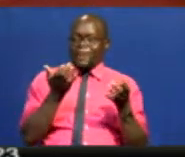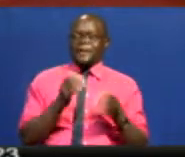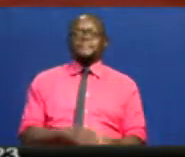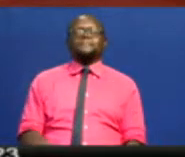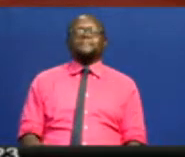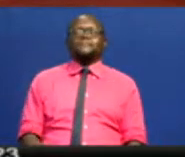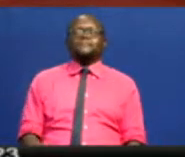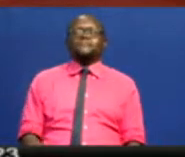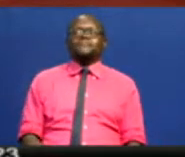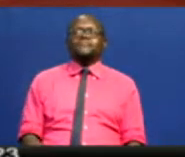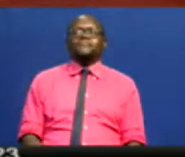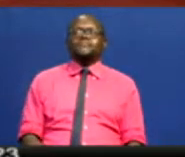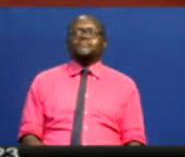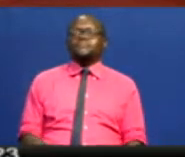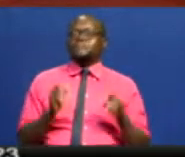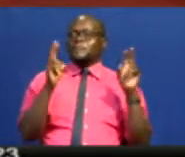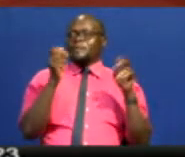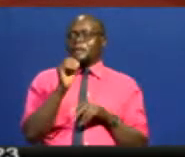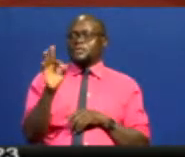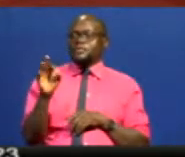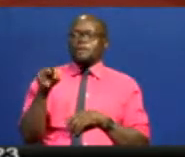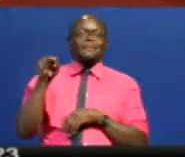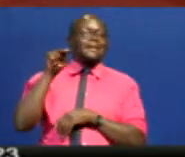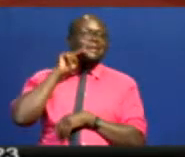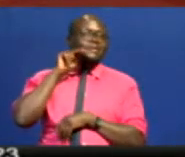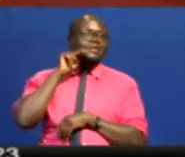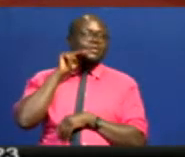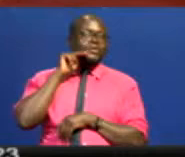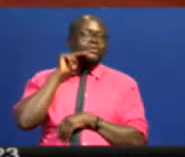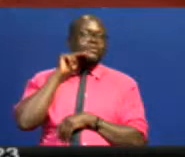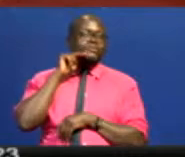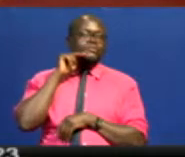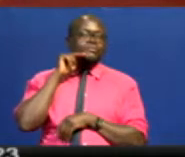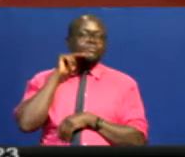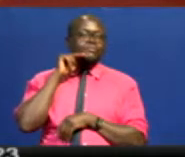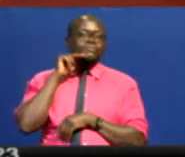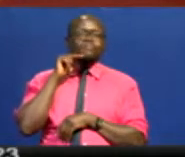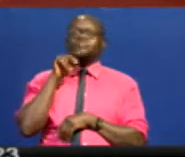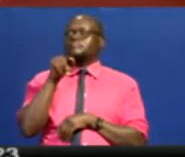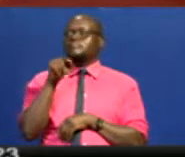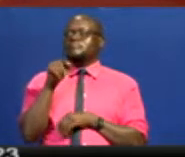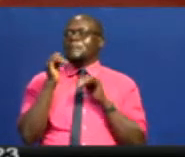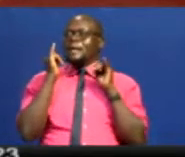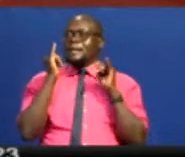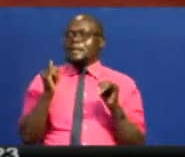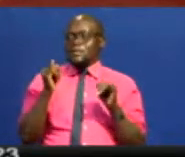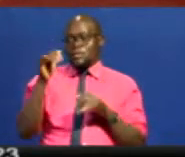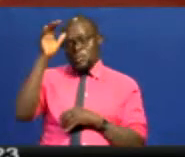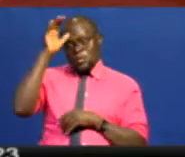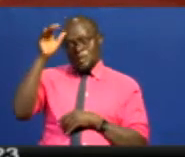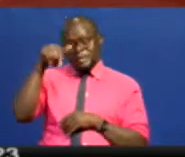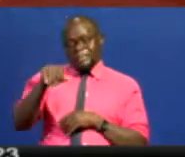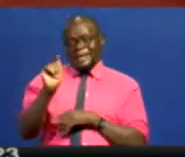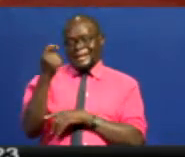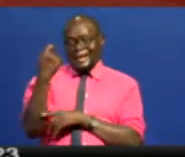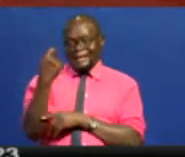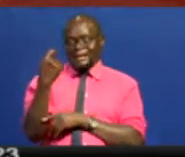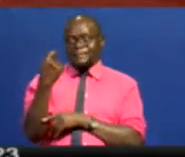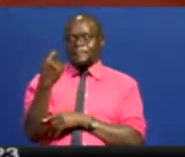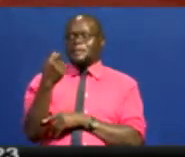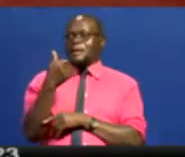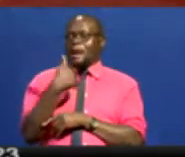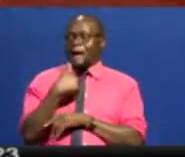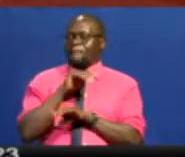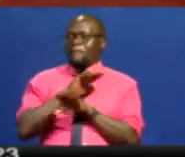Speaker, the issue of nutrition is a new concept in this country. We haven't